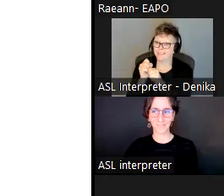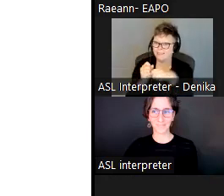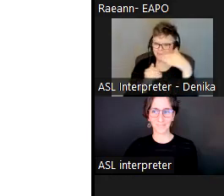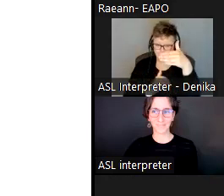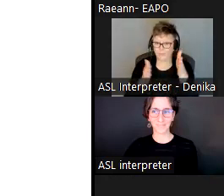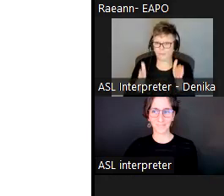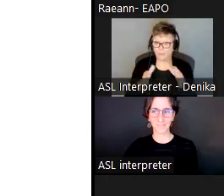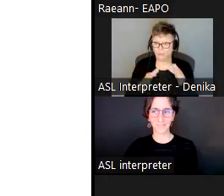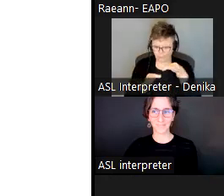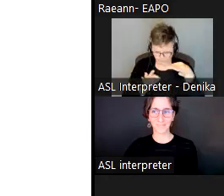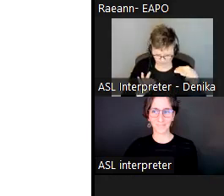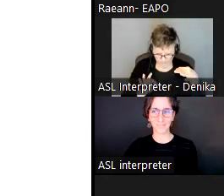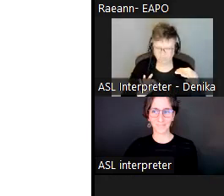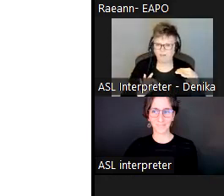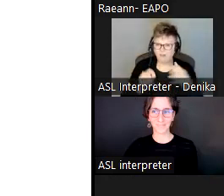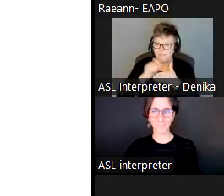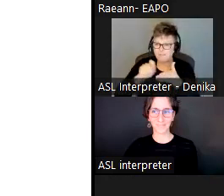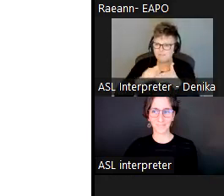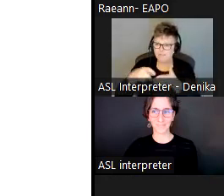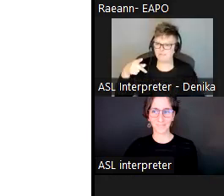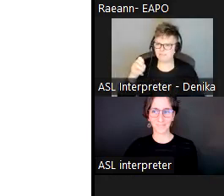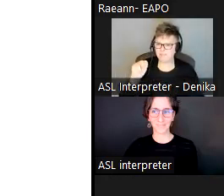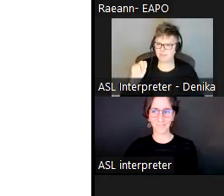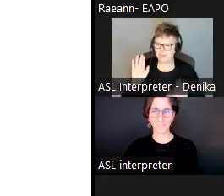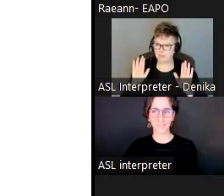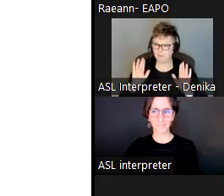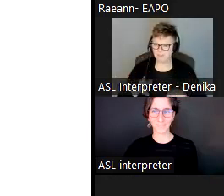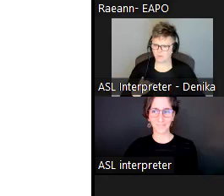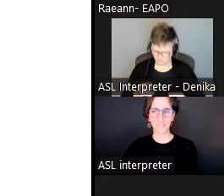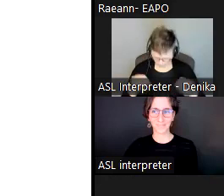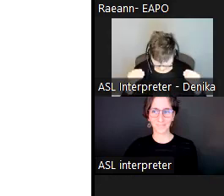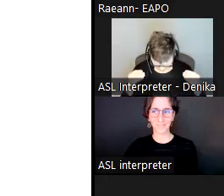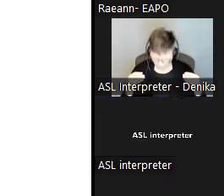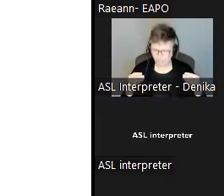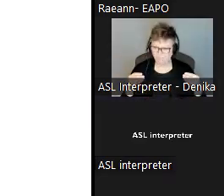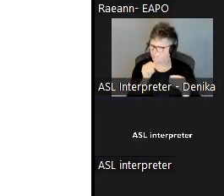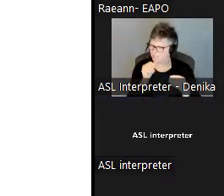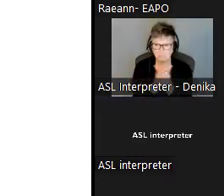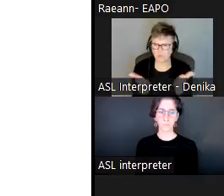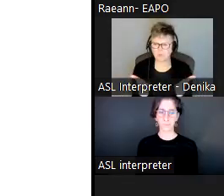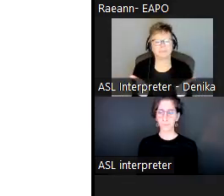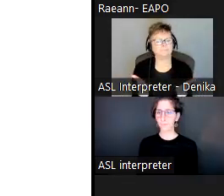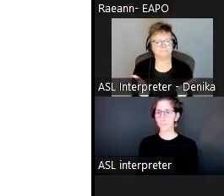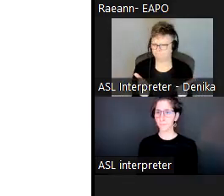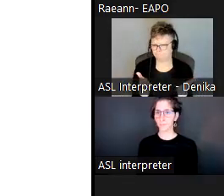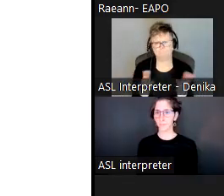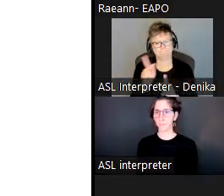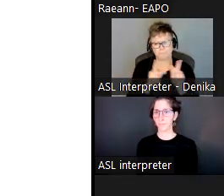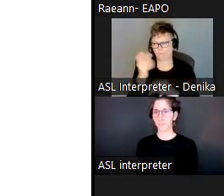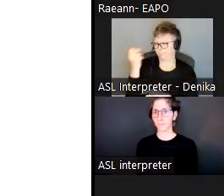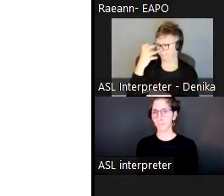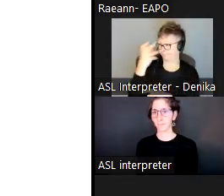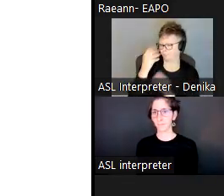but it's a pen inside. So those are things that we hear about very often. Another